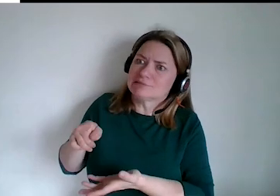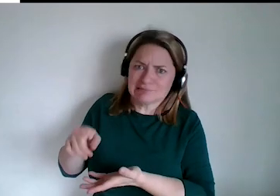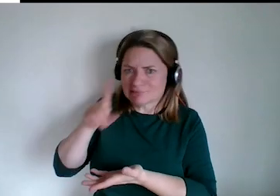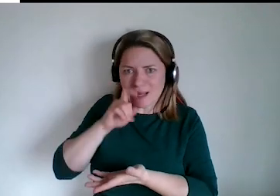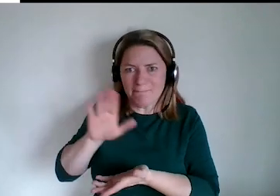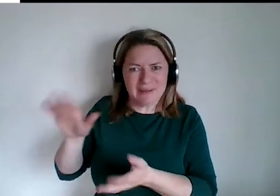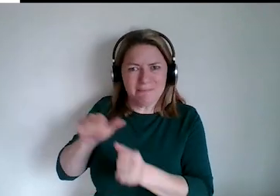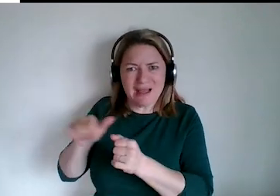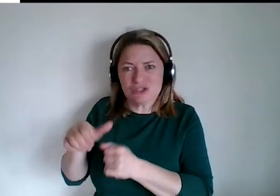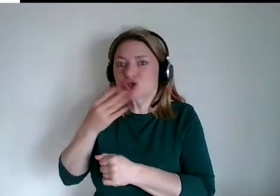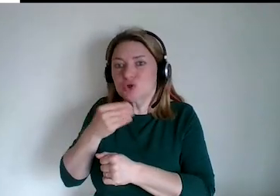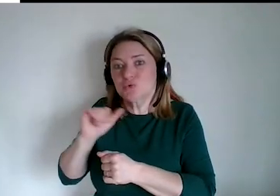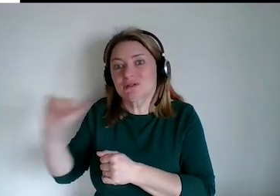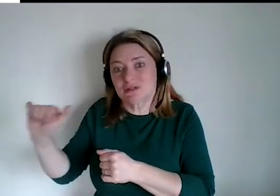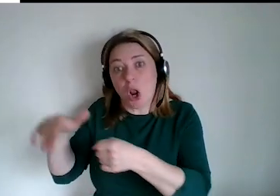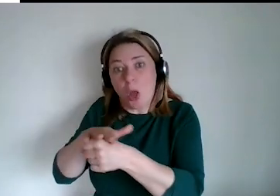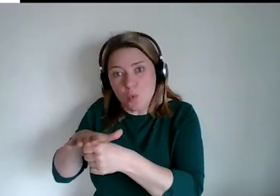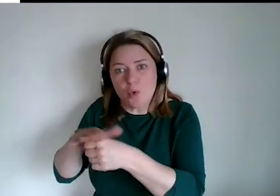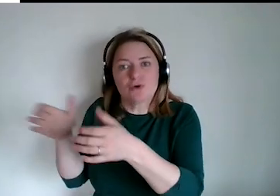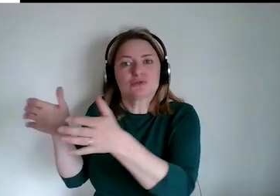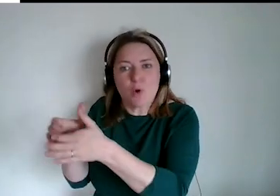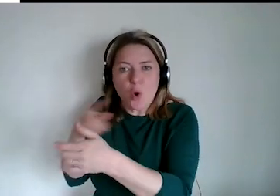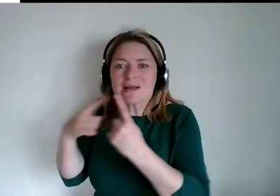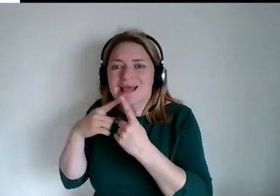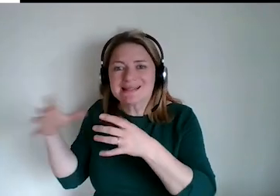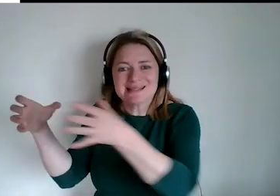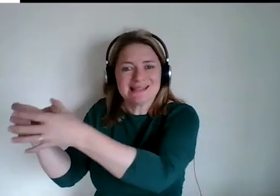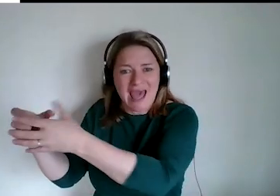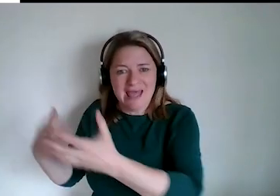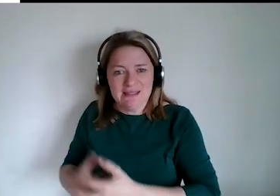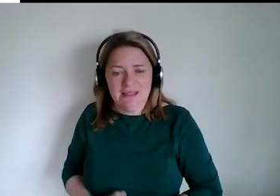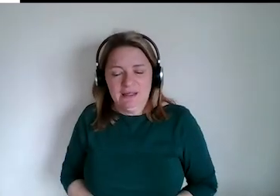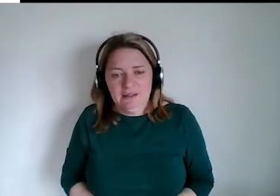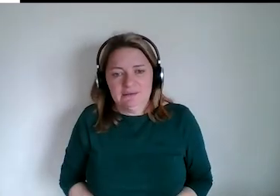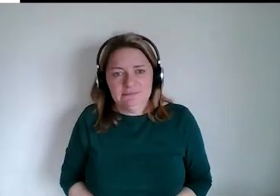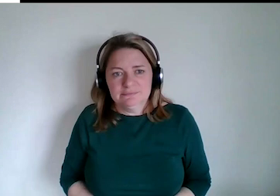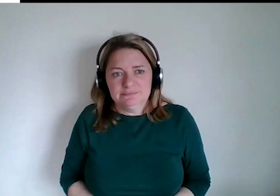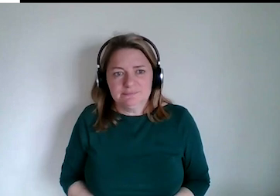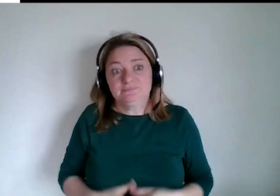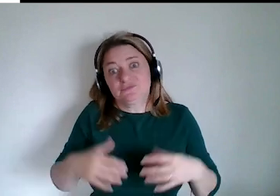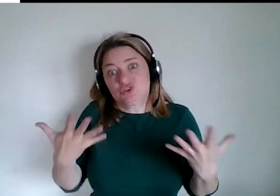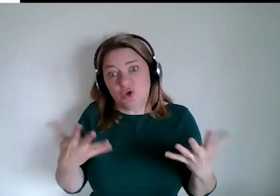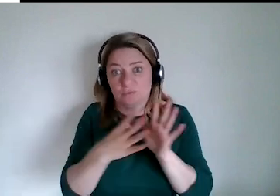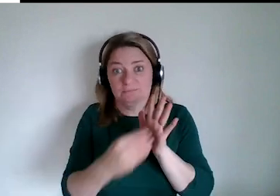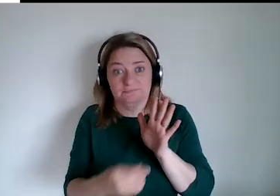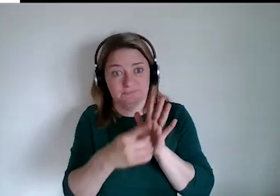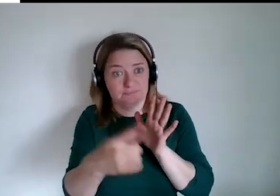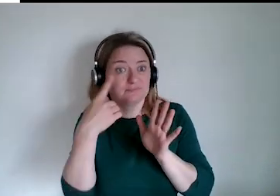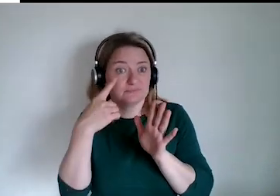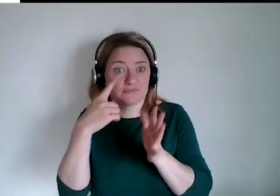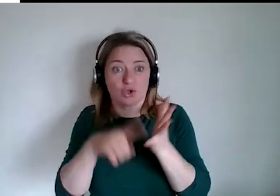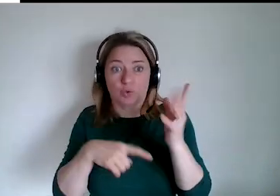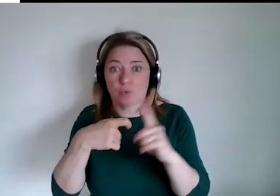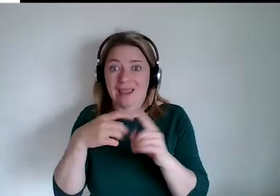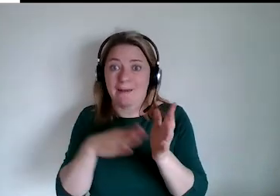through local small data sets, which are a lot easier to get hold of and maybe just of local interest anyway. So you can have a look at the